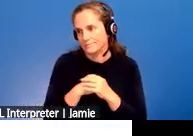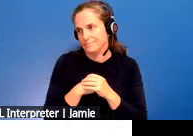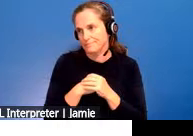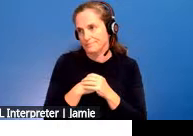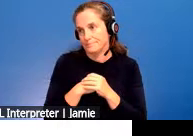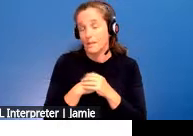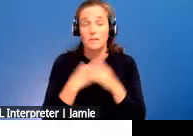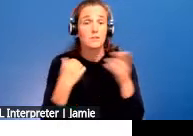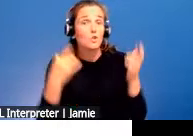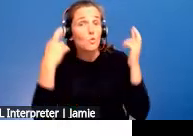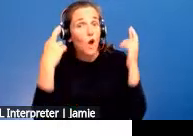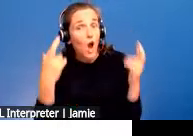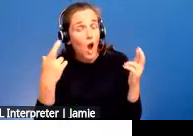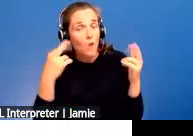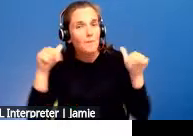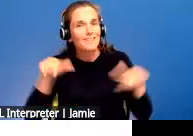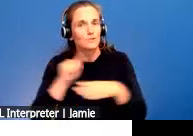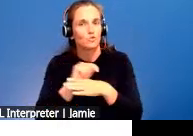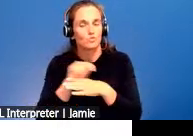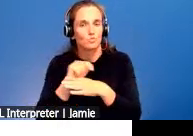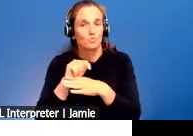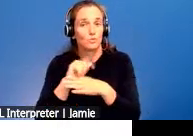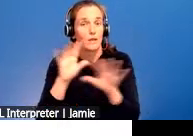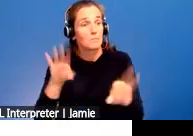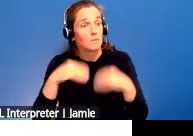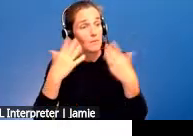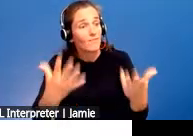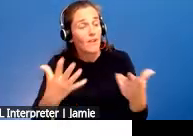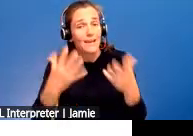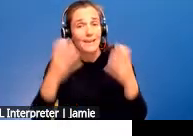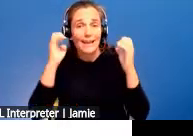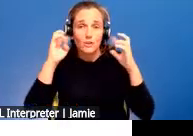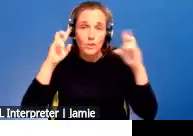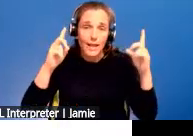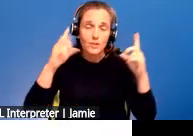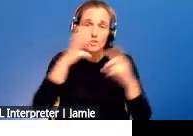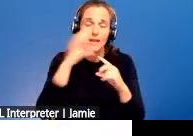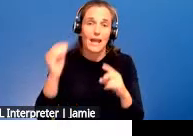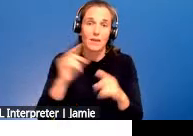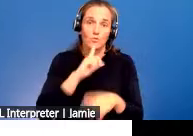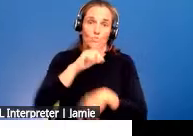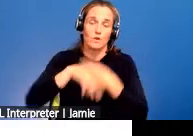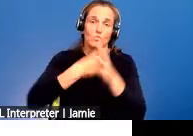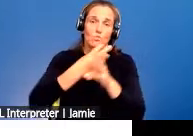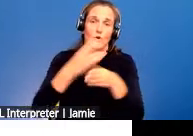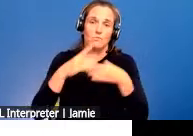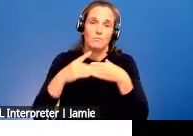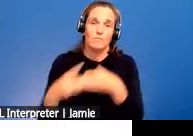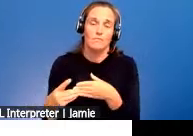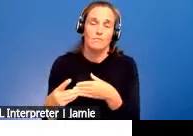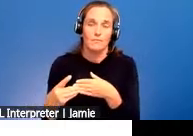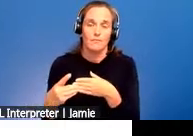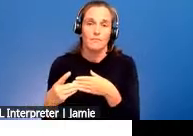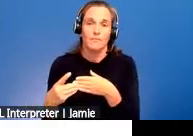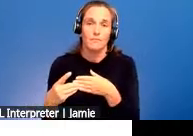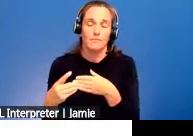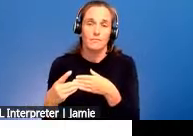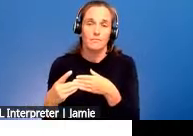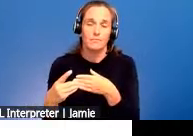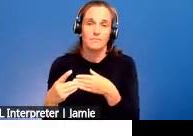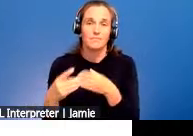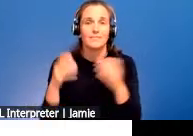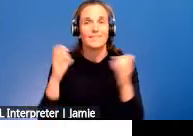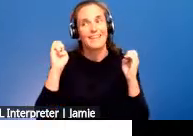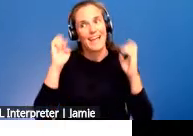hope with this webinar is that by providing education and kind of practical guidance, that ed tech